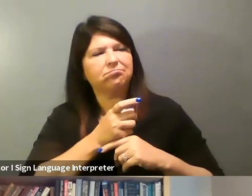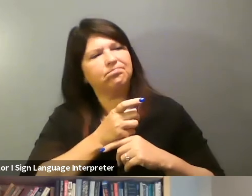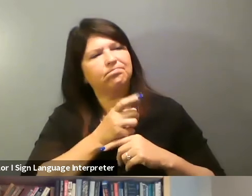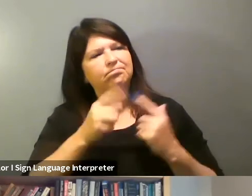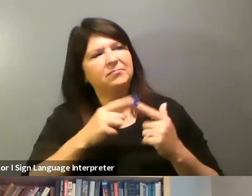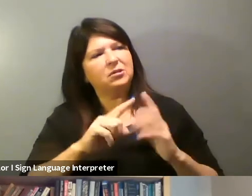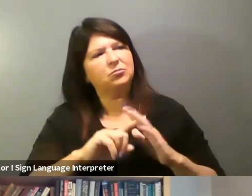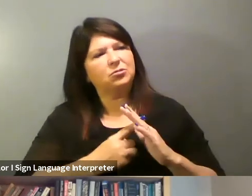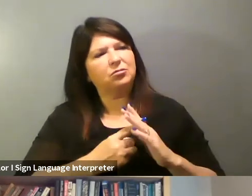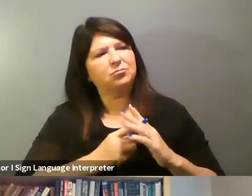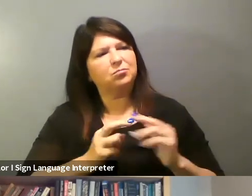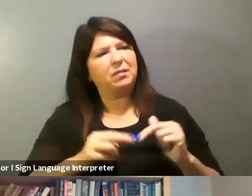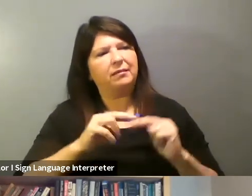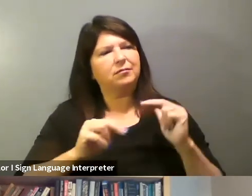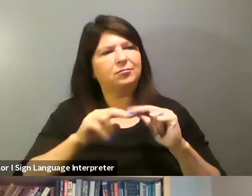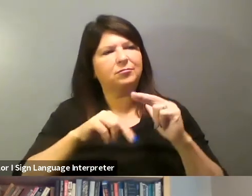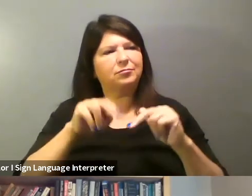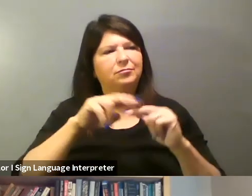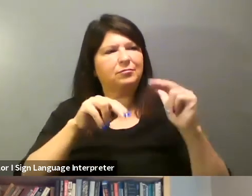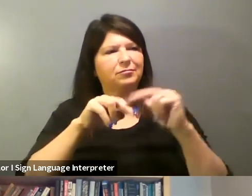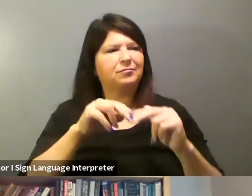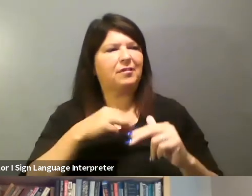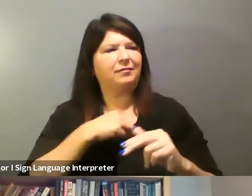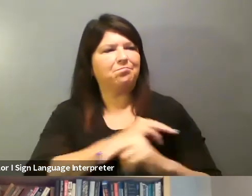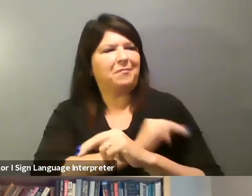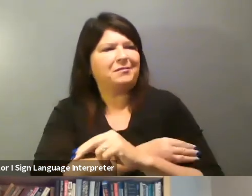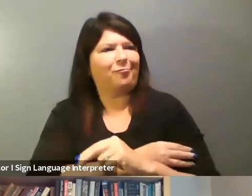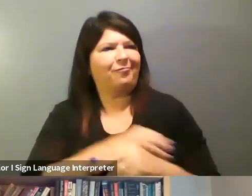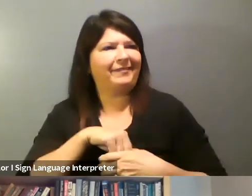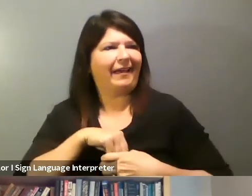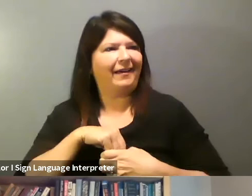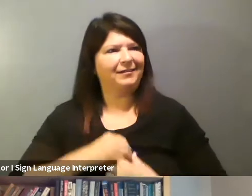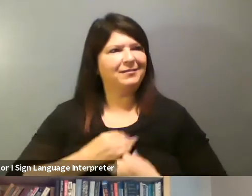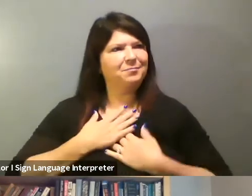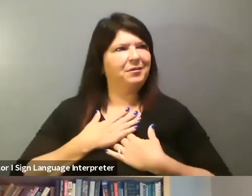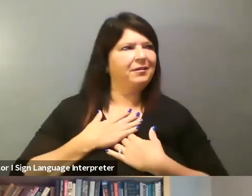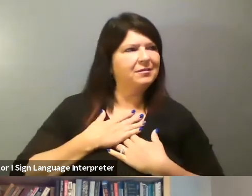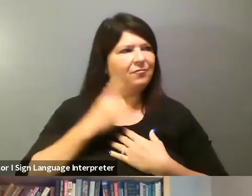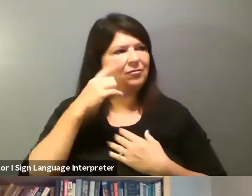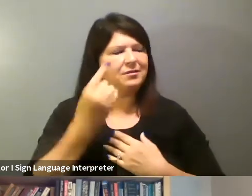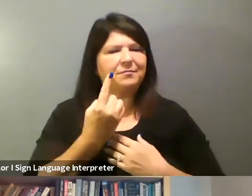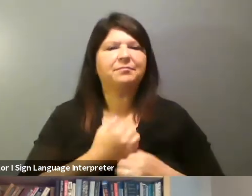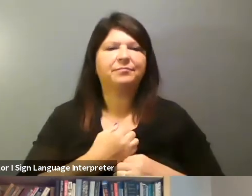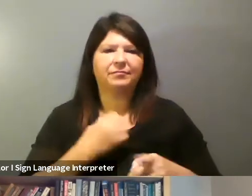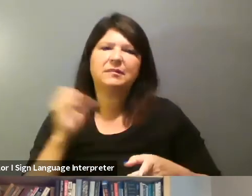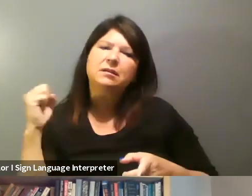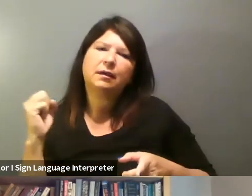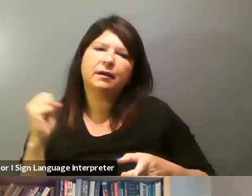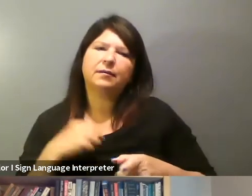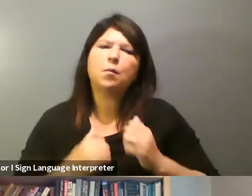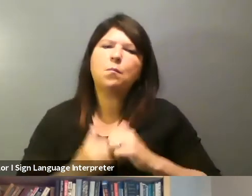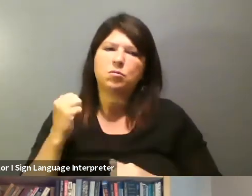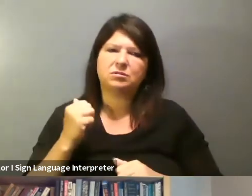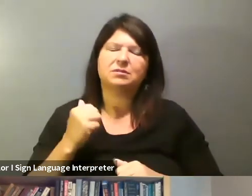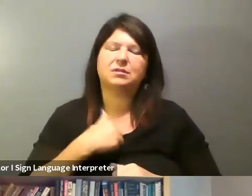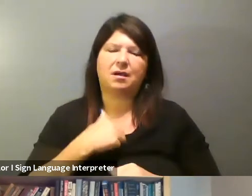artistic muscles in that sense. So. But I will say that I think I'm mostly inspired by like counter narratives of subjects